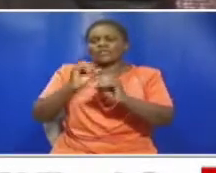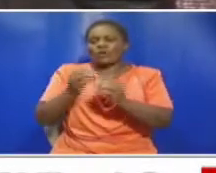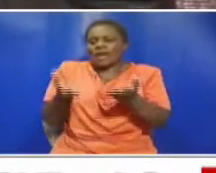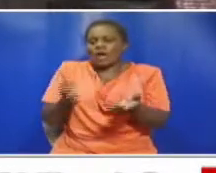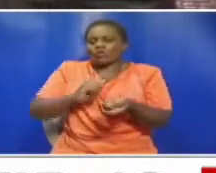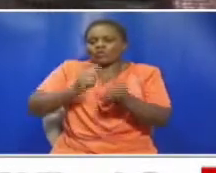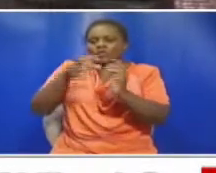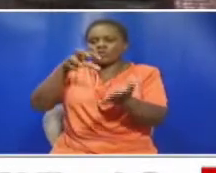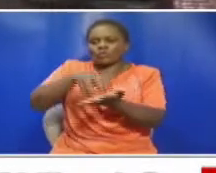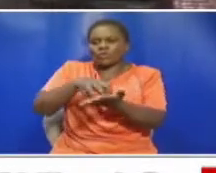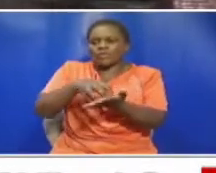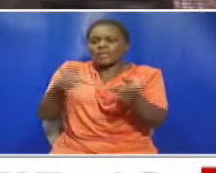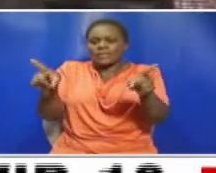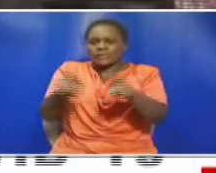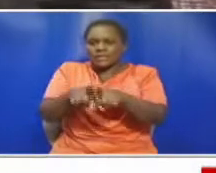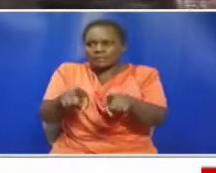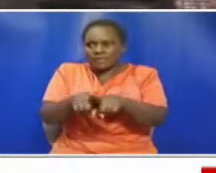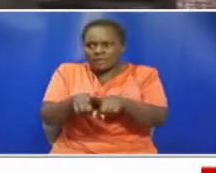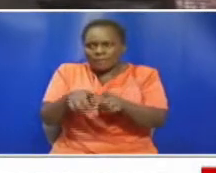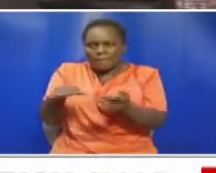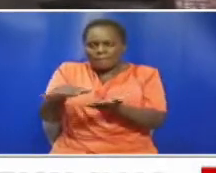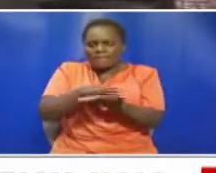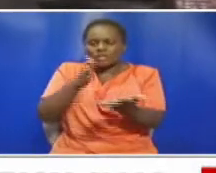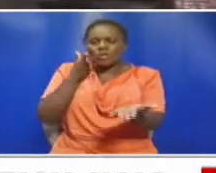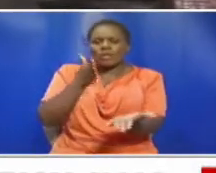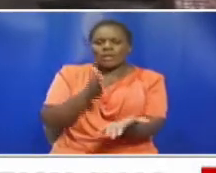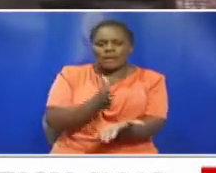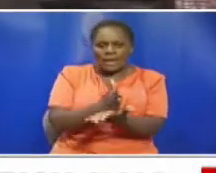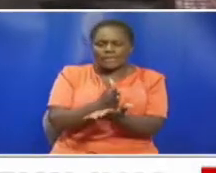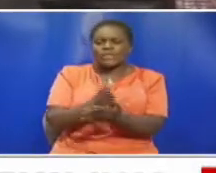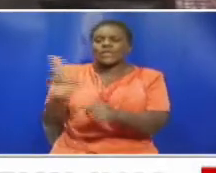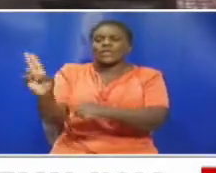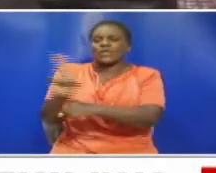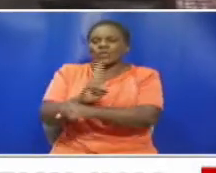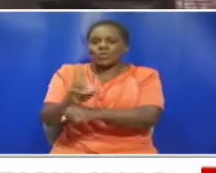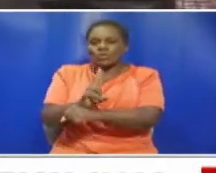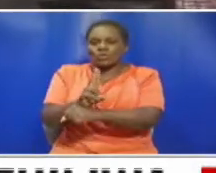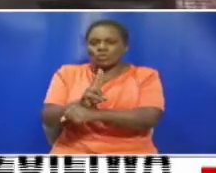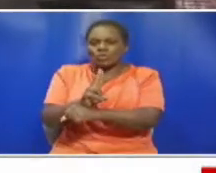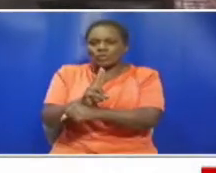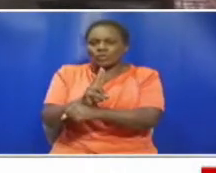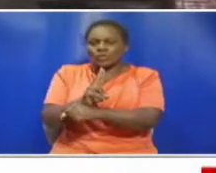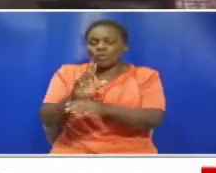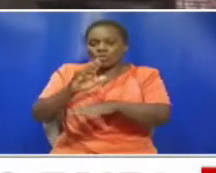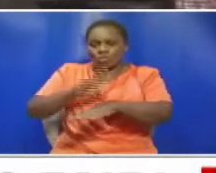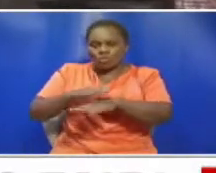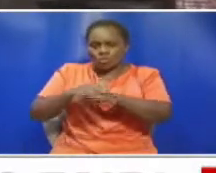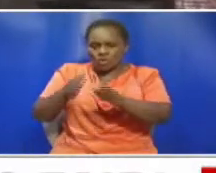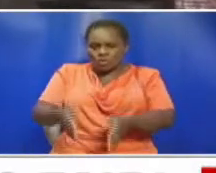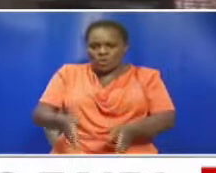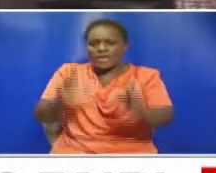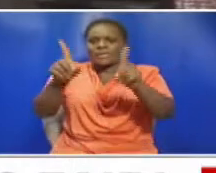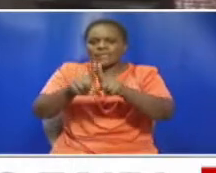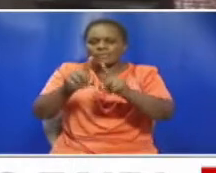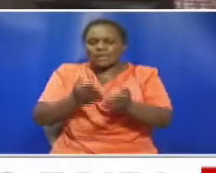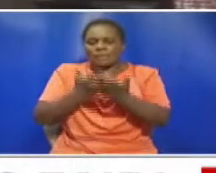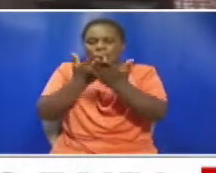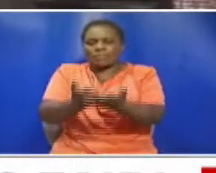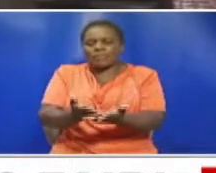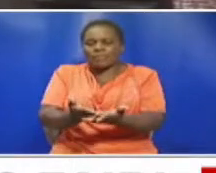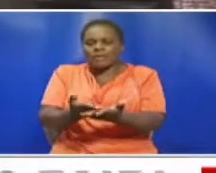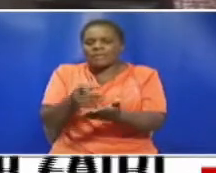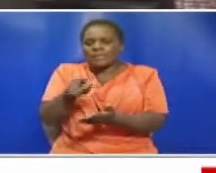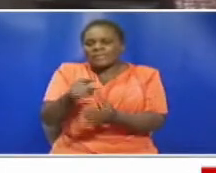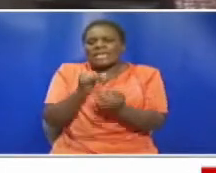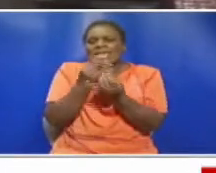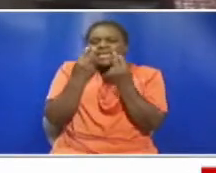now. Noting that limitation of a fundamental right should be applied in a less restrictive manner, and the provision that the respondents are